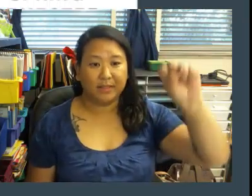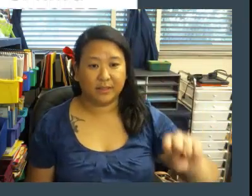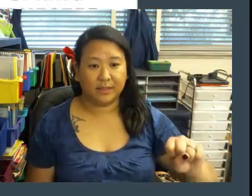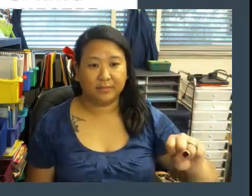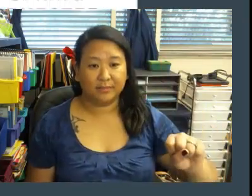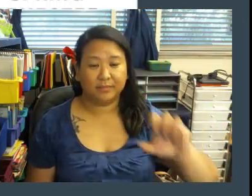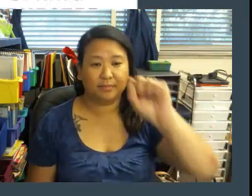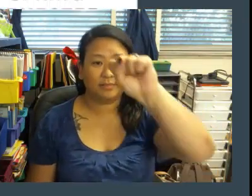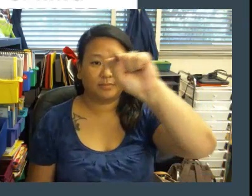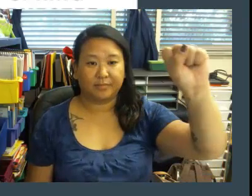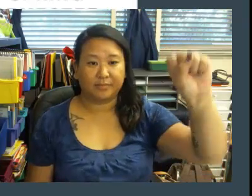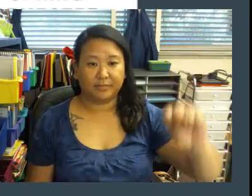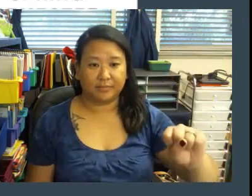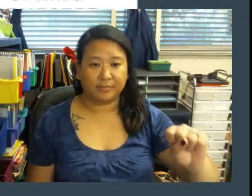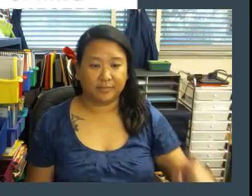Semester.